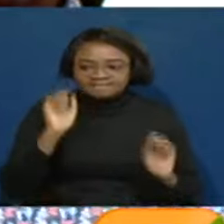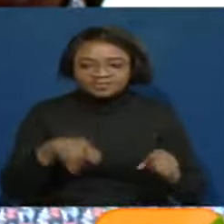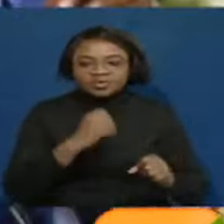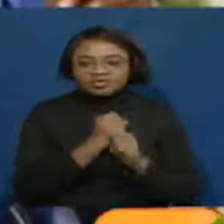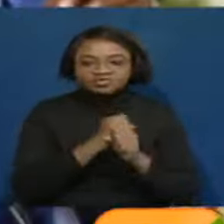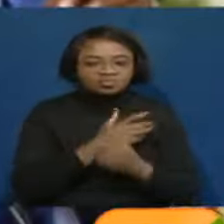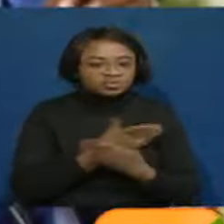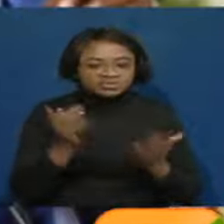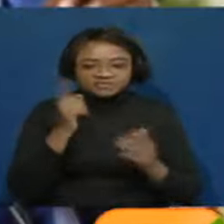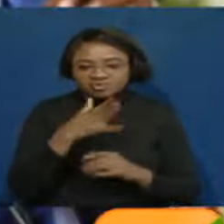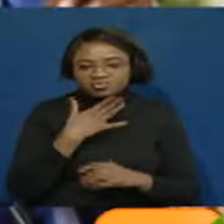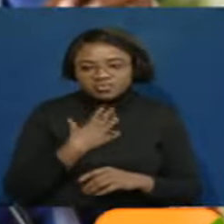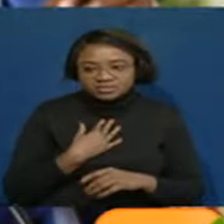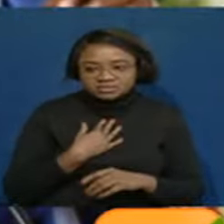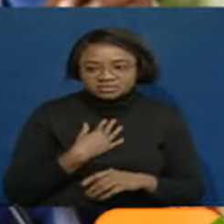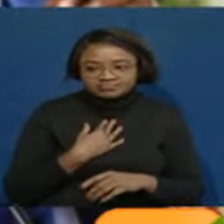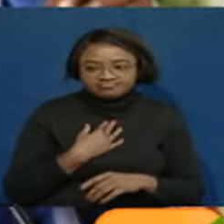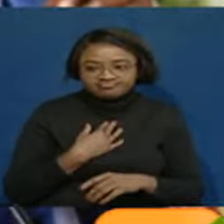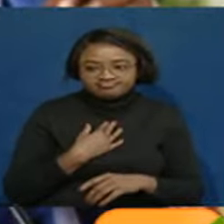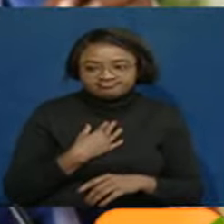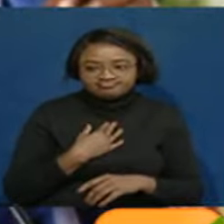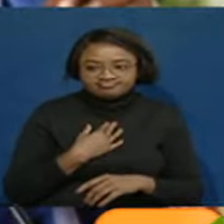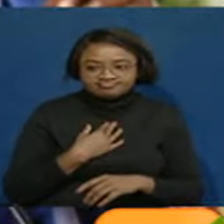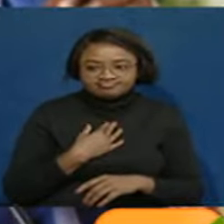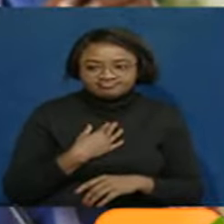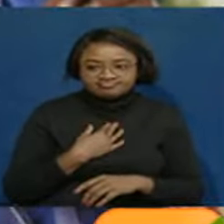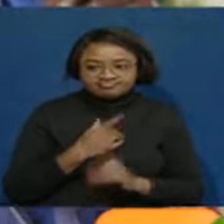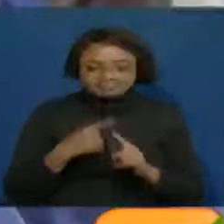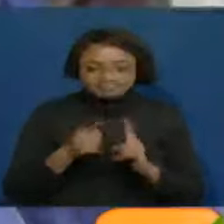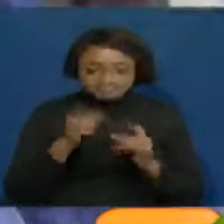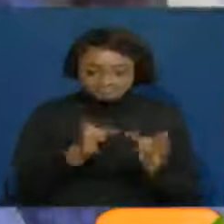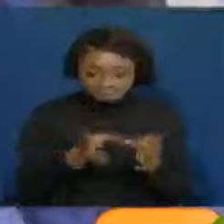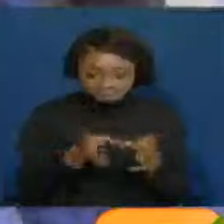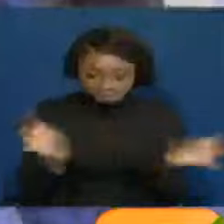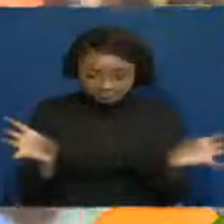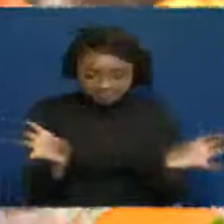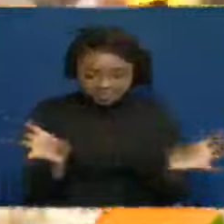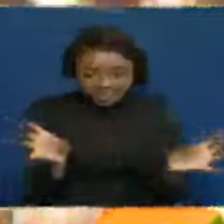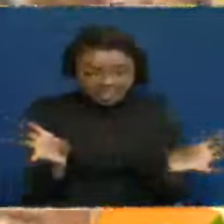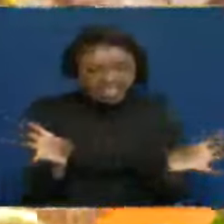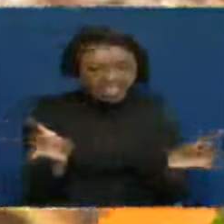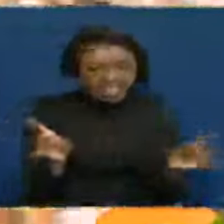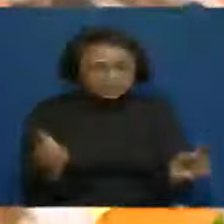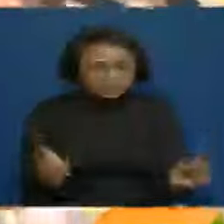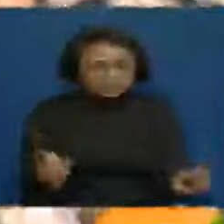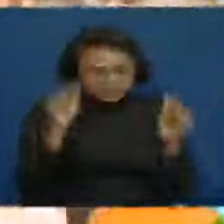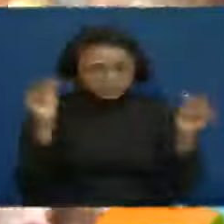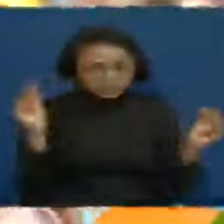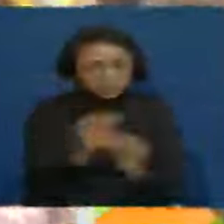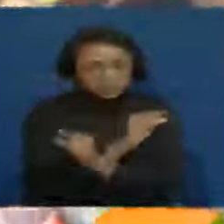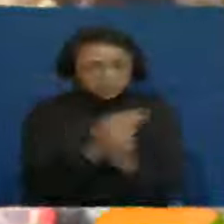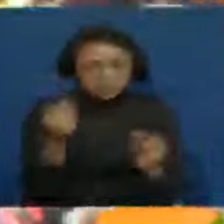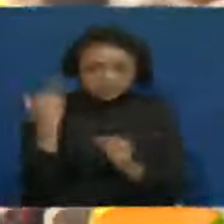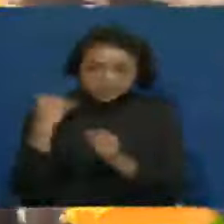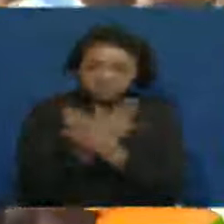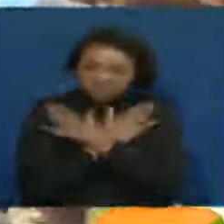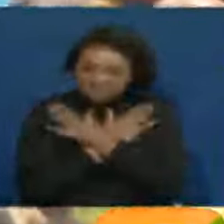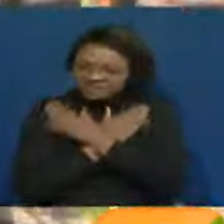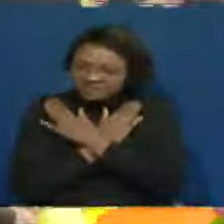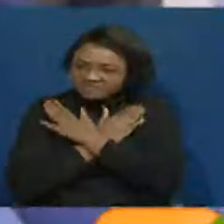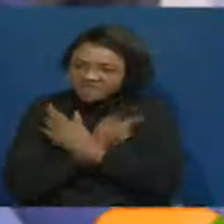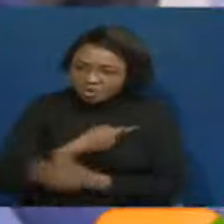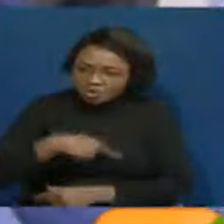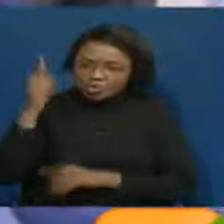country. The fallout between the president and his deputy happened at lightning speed. From bosom buddies who hit the campaign trail